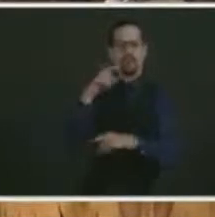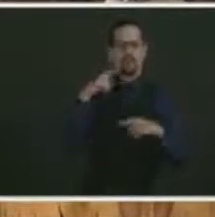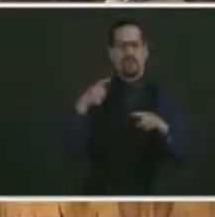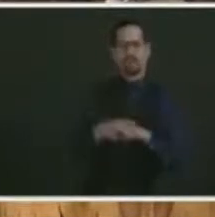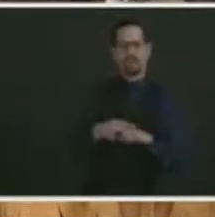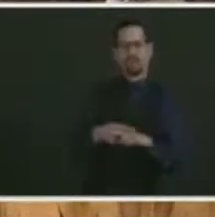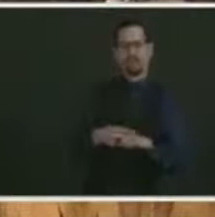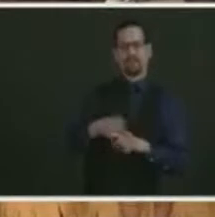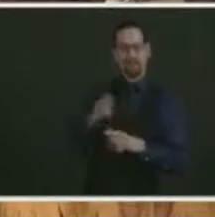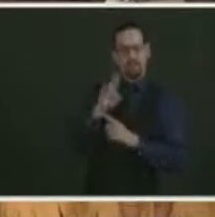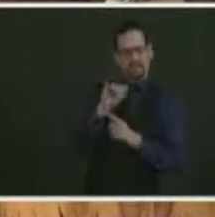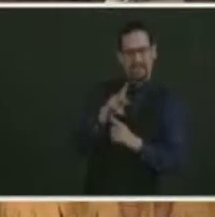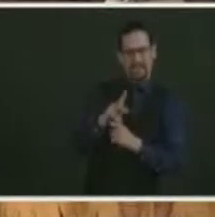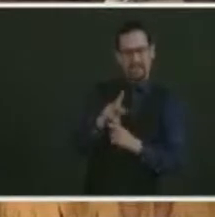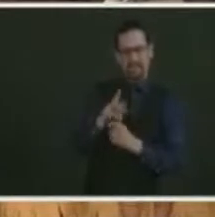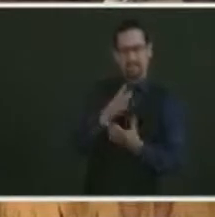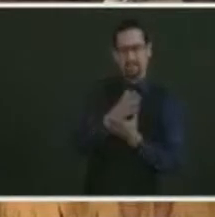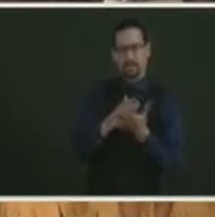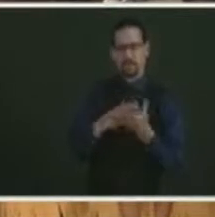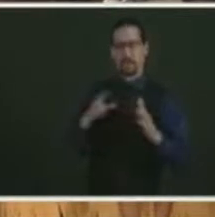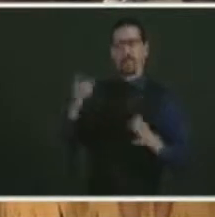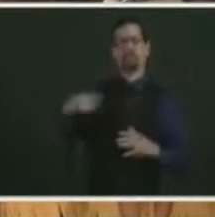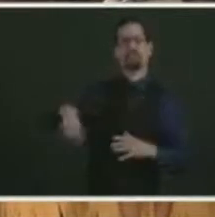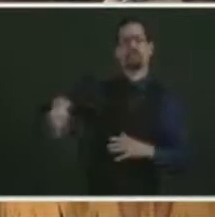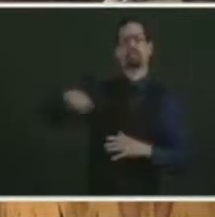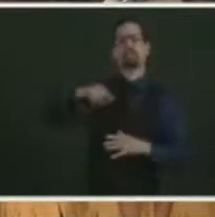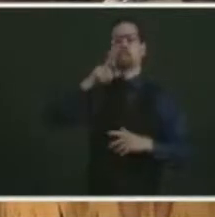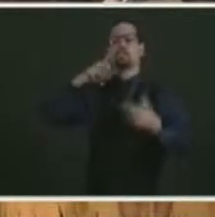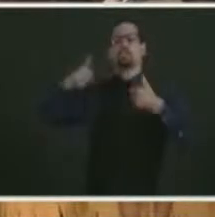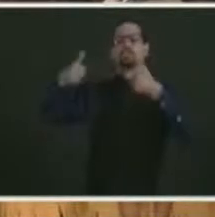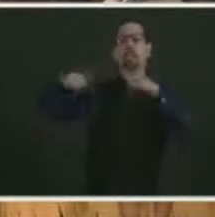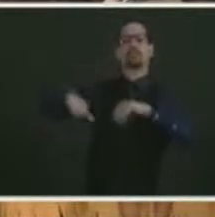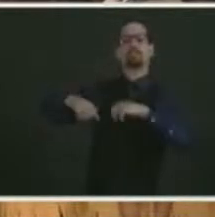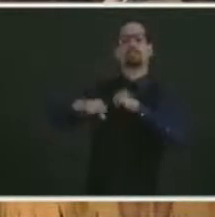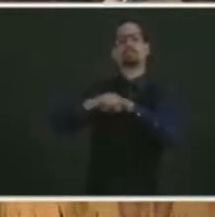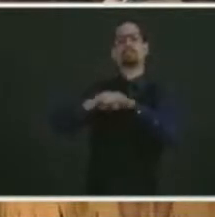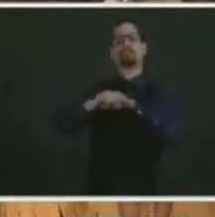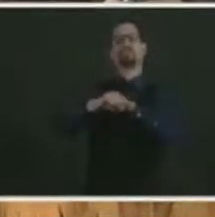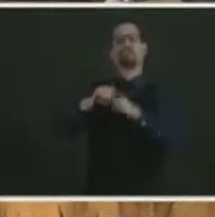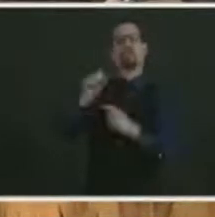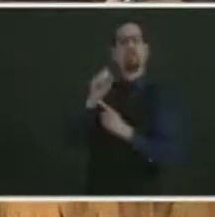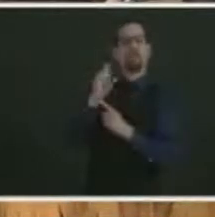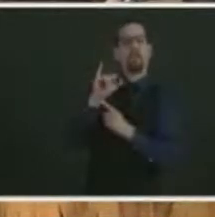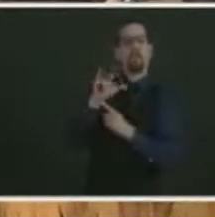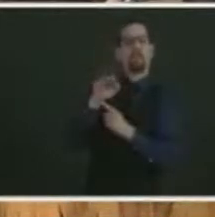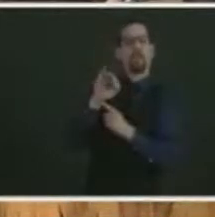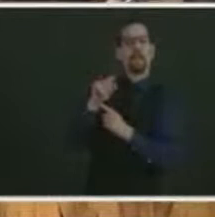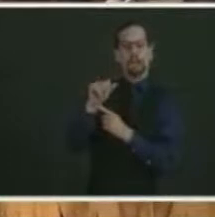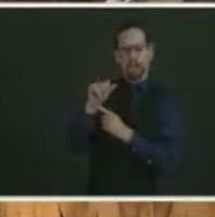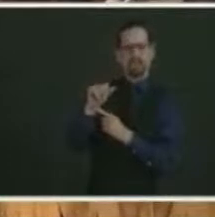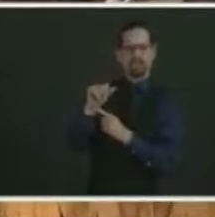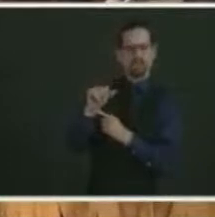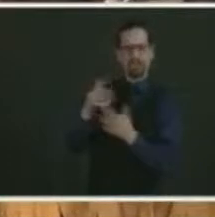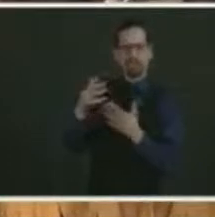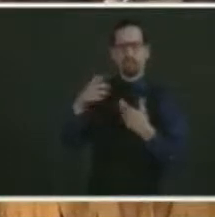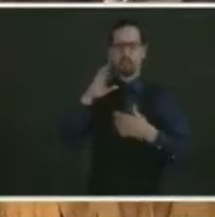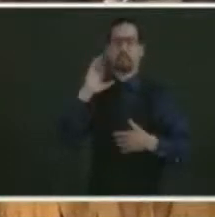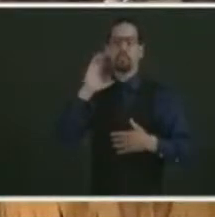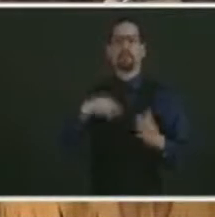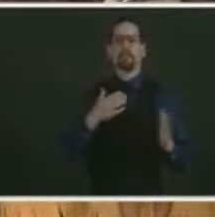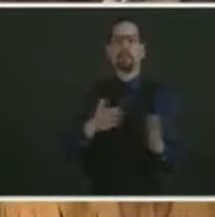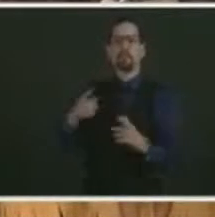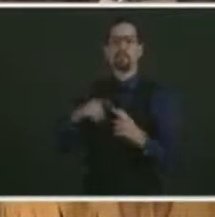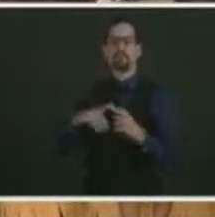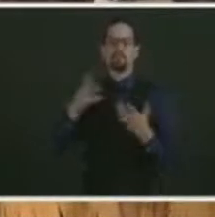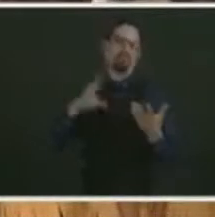that somebody posts a flyer on social media that says, oh, we're going to have this big riot at such and such location at such and such